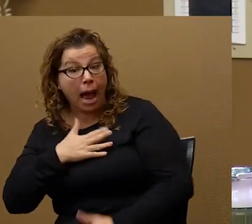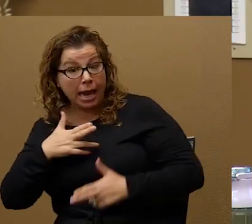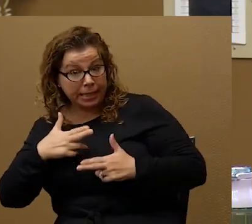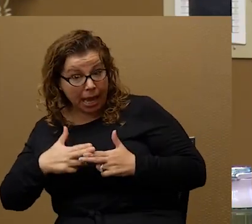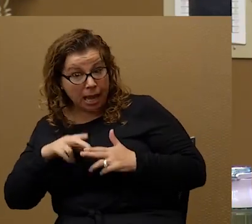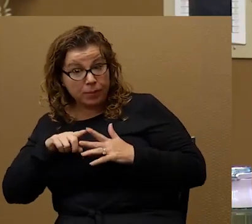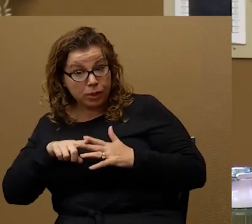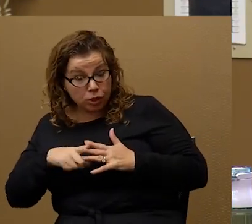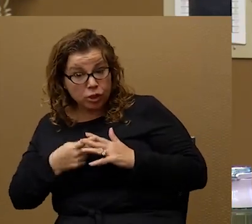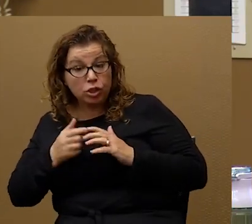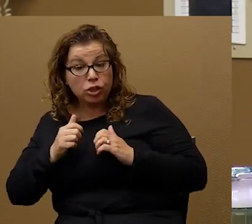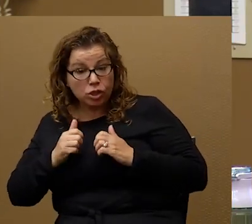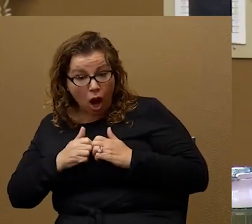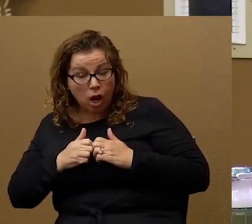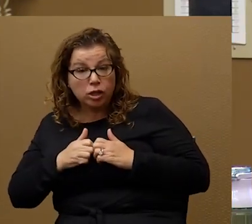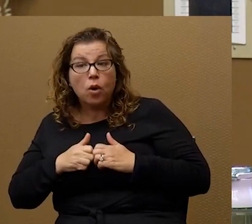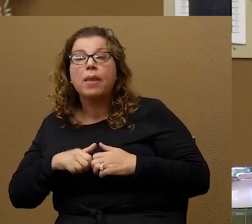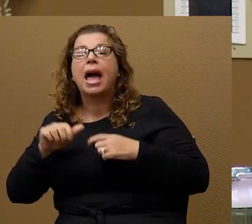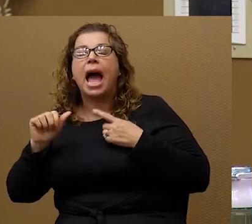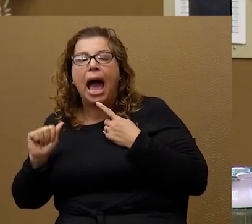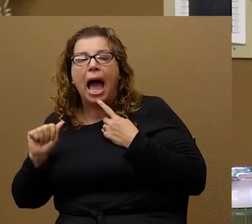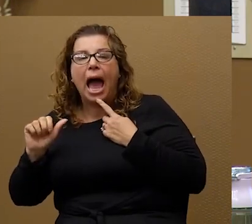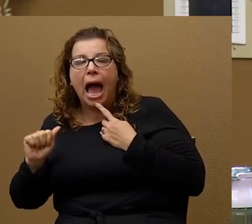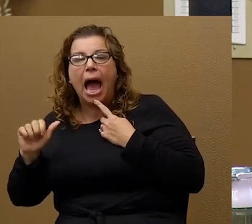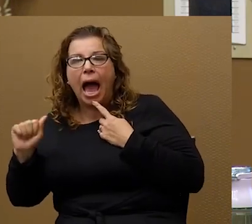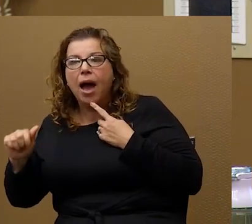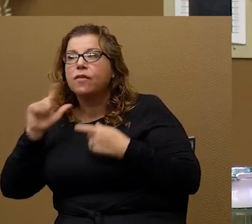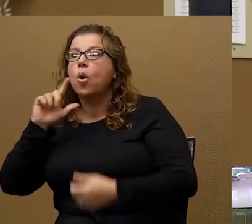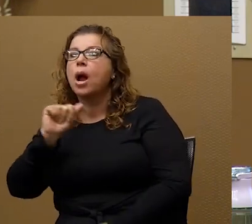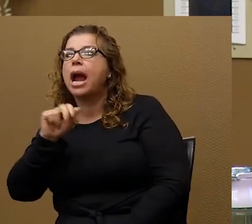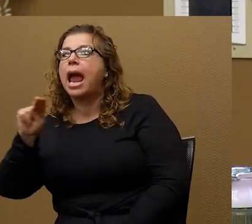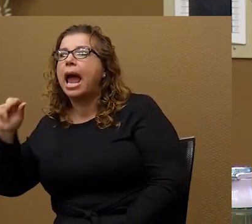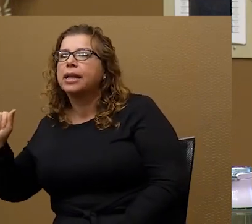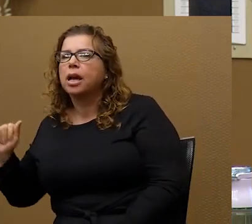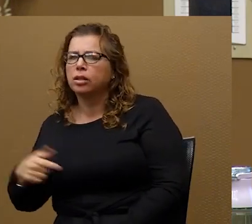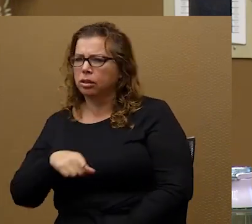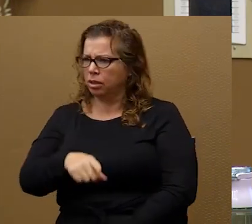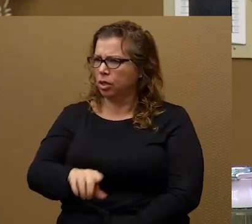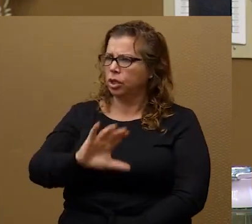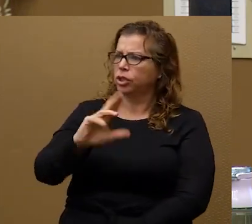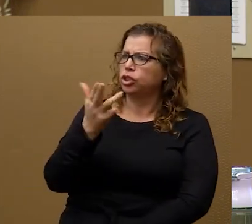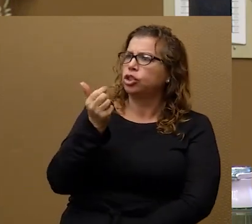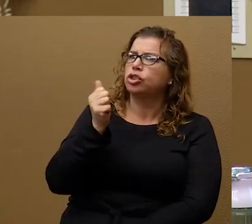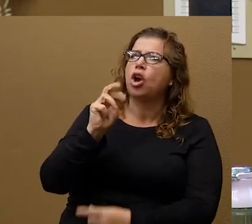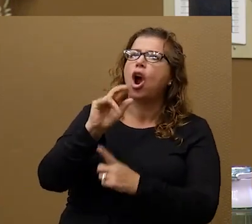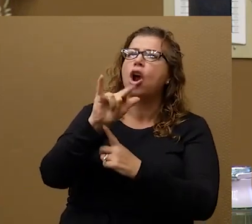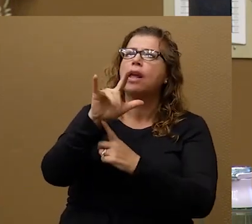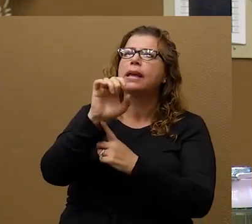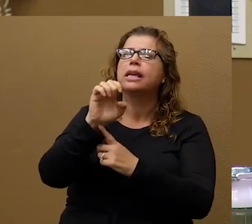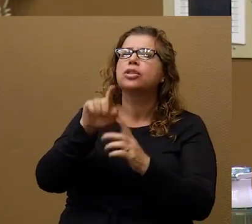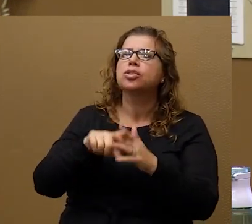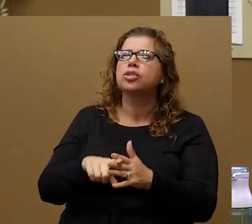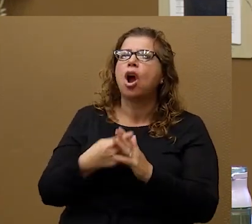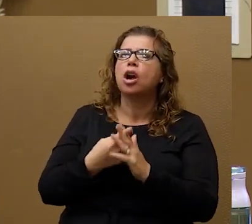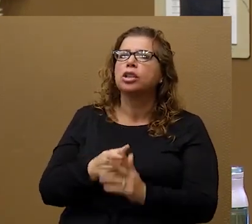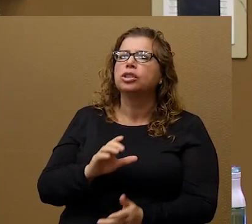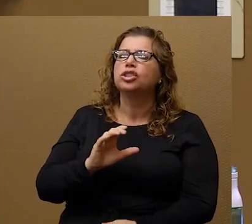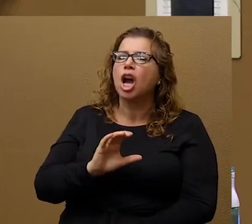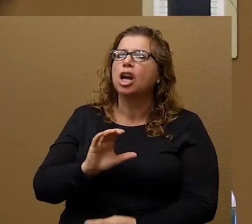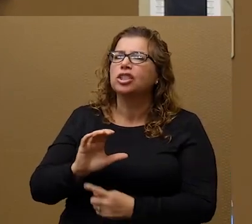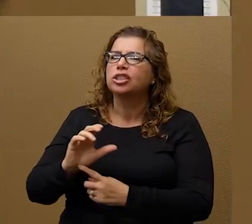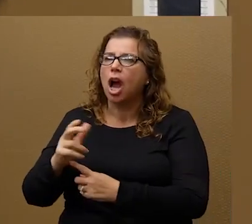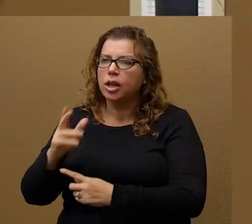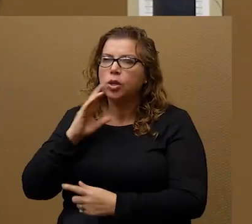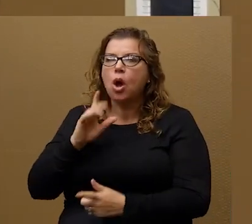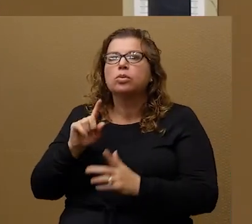with for Anna. What does Charlie start with? And then give that small little prompt.